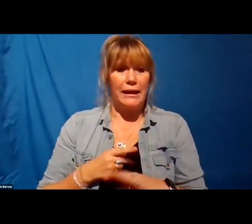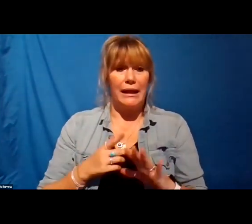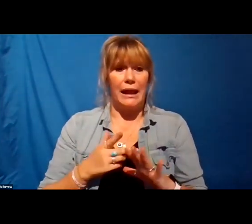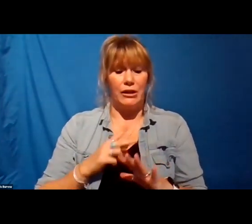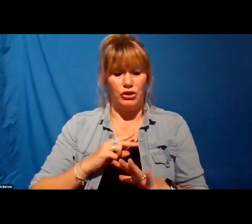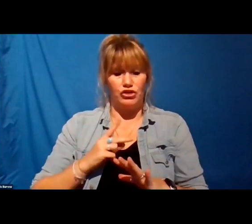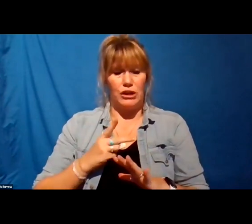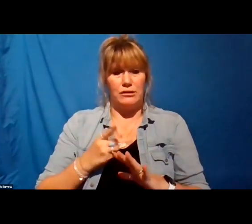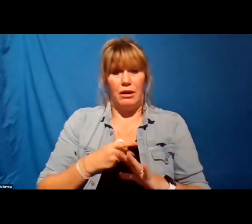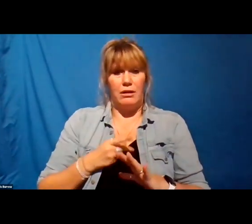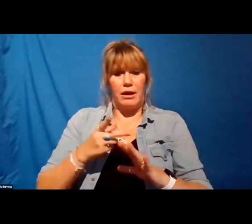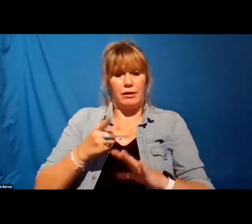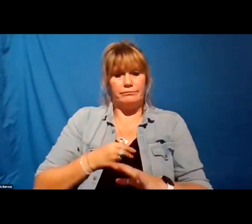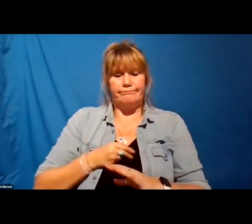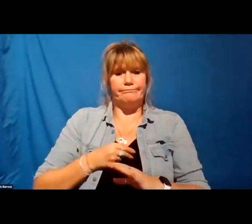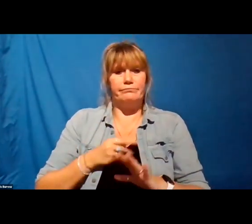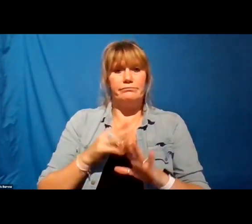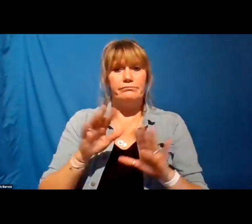shirt.